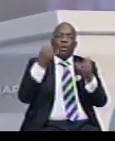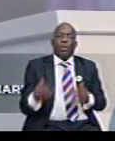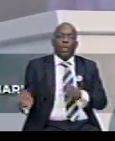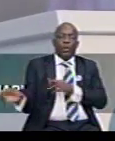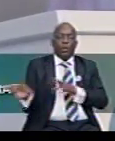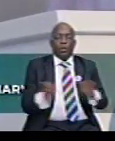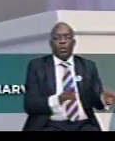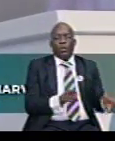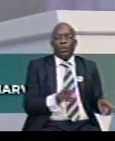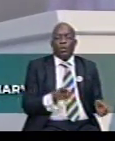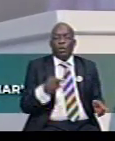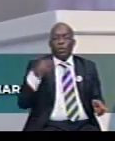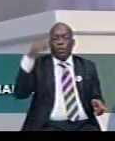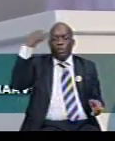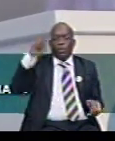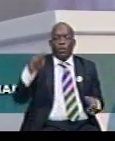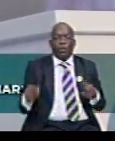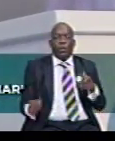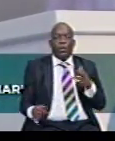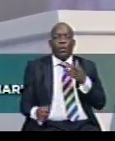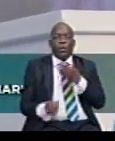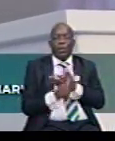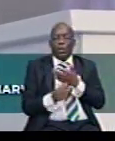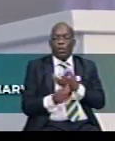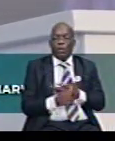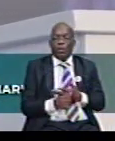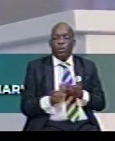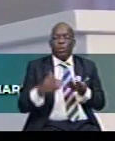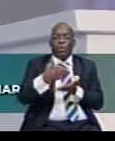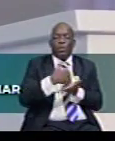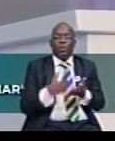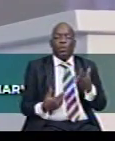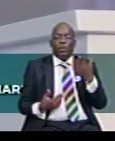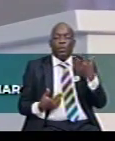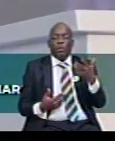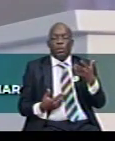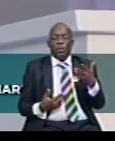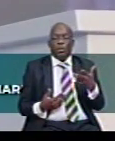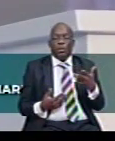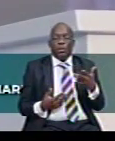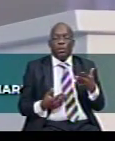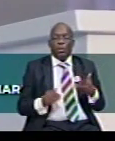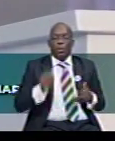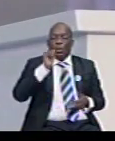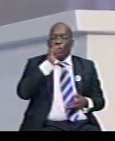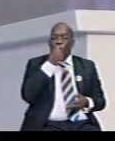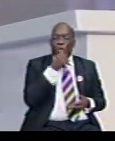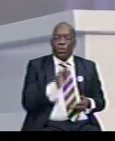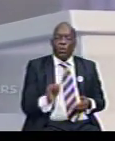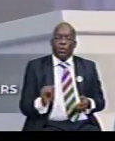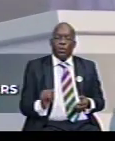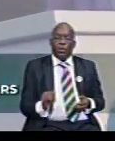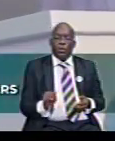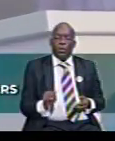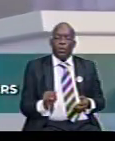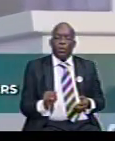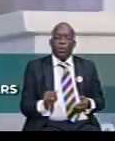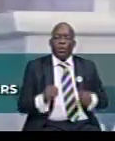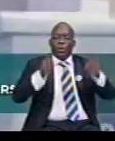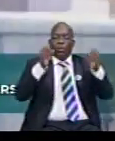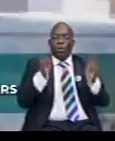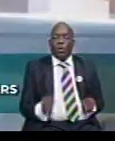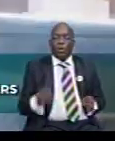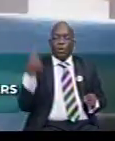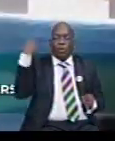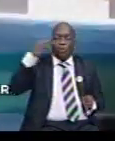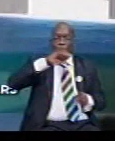damaged harvest. And then number three is enduring, enduring power for